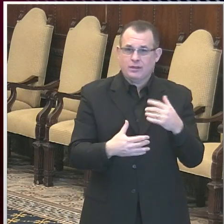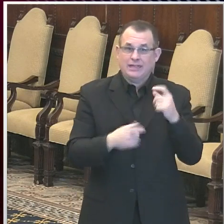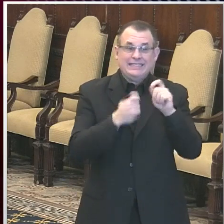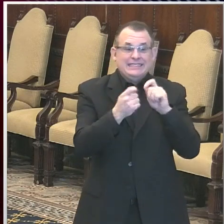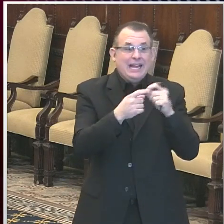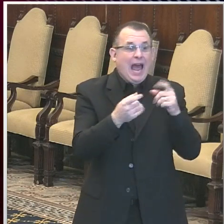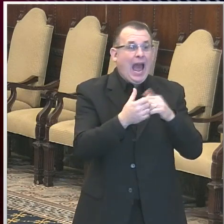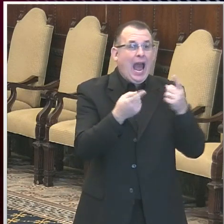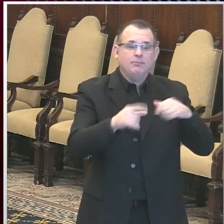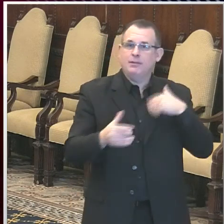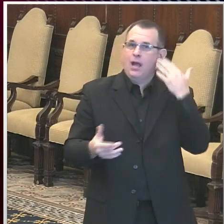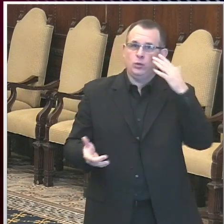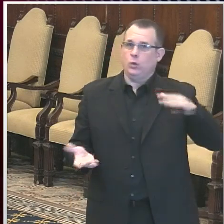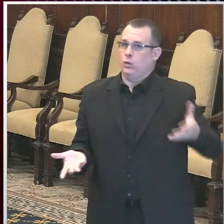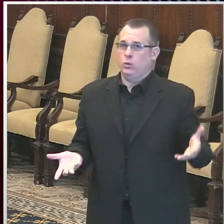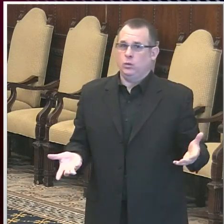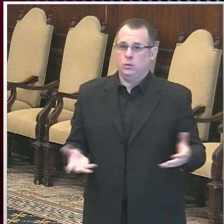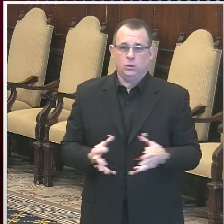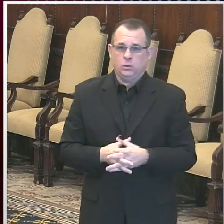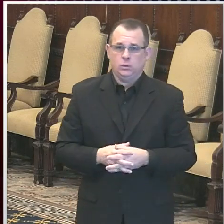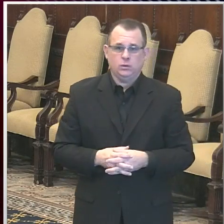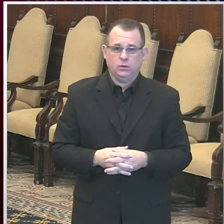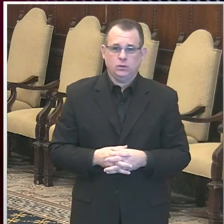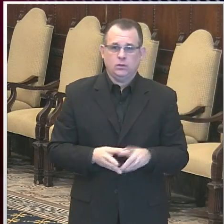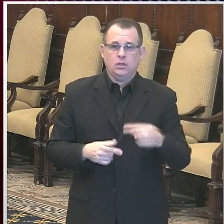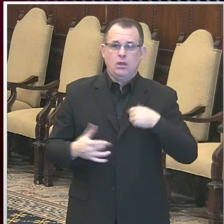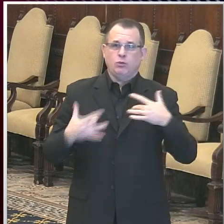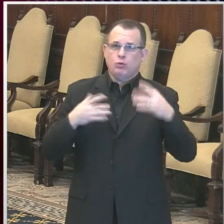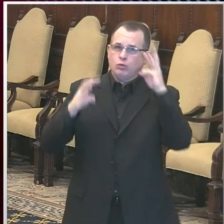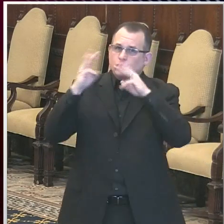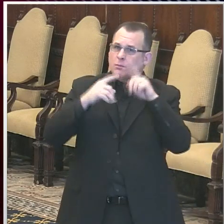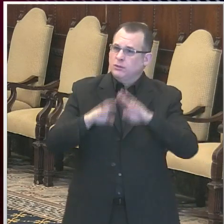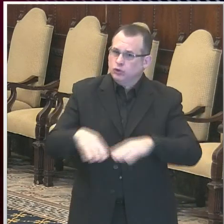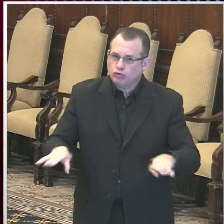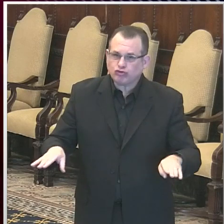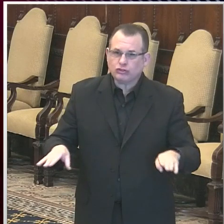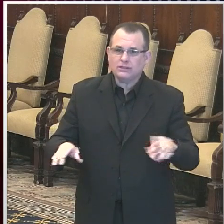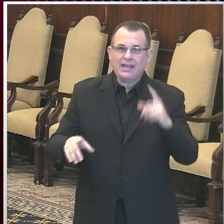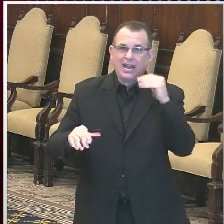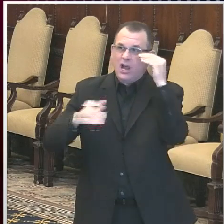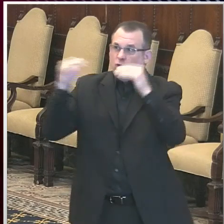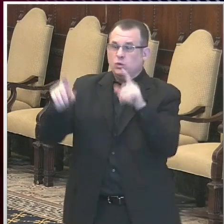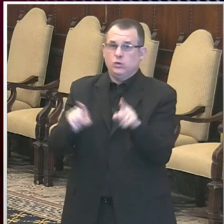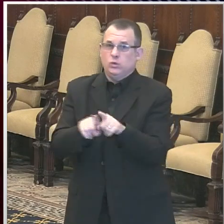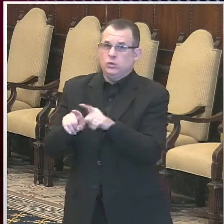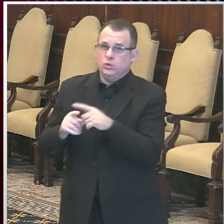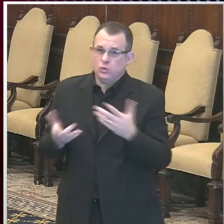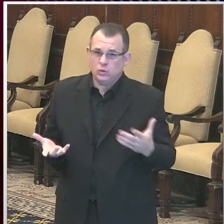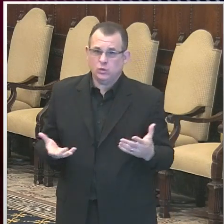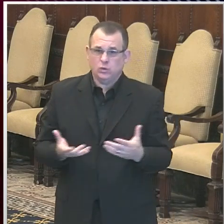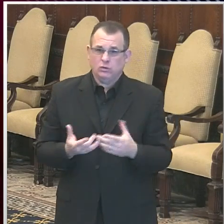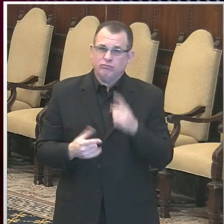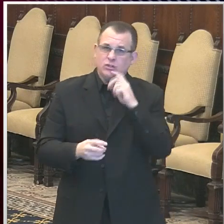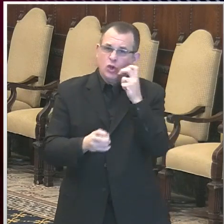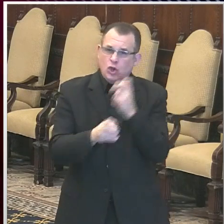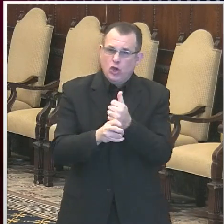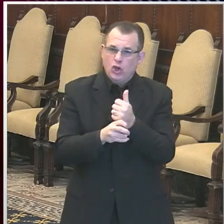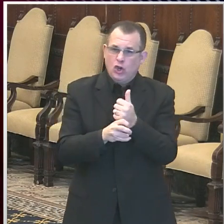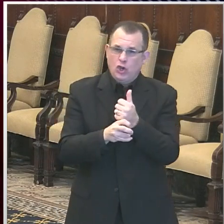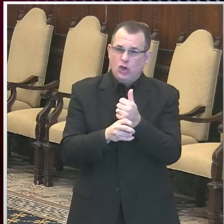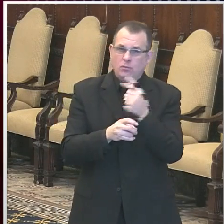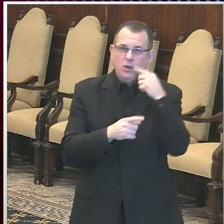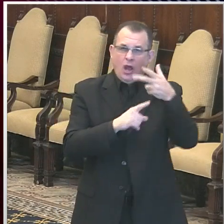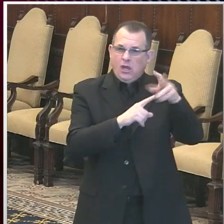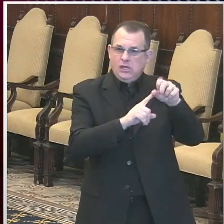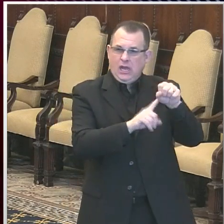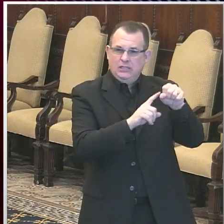but I worry about children and our adults all the time. It's just a very difficult thing with so many guns in the possession of